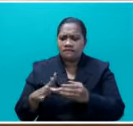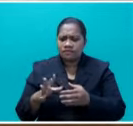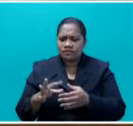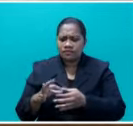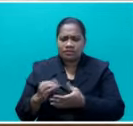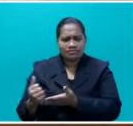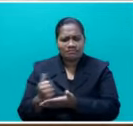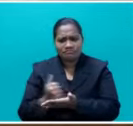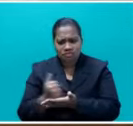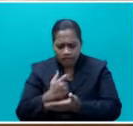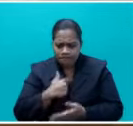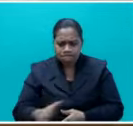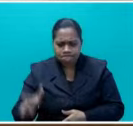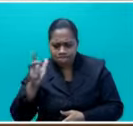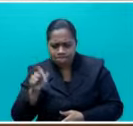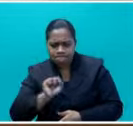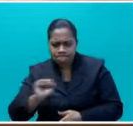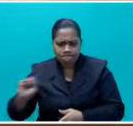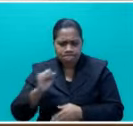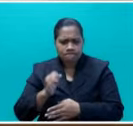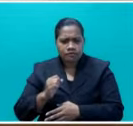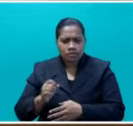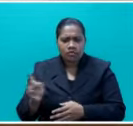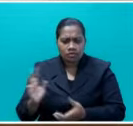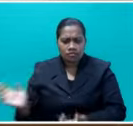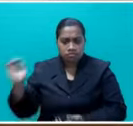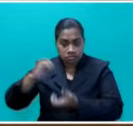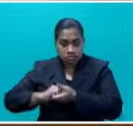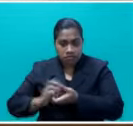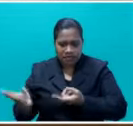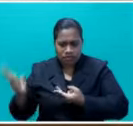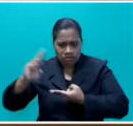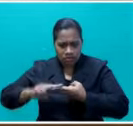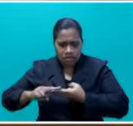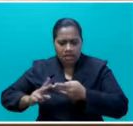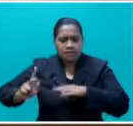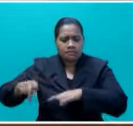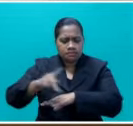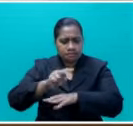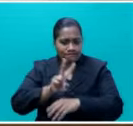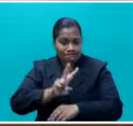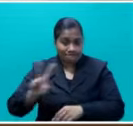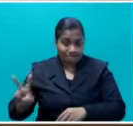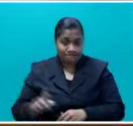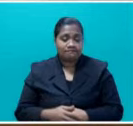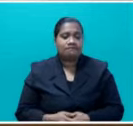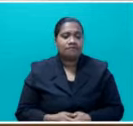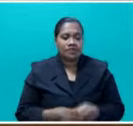heard the commitment to solidarity and unity and to our Pacific values at our leaders' retreat 2 weeks